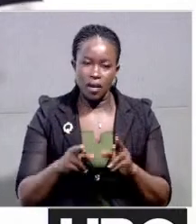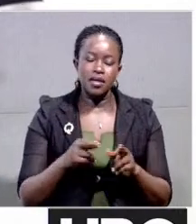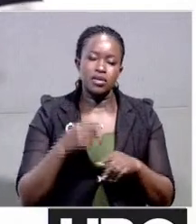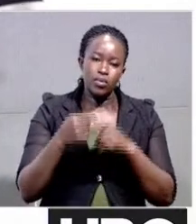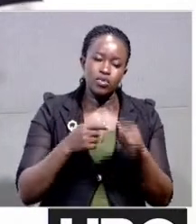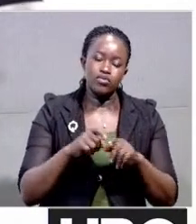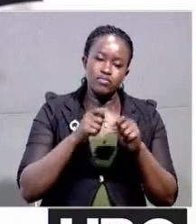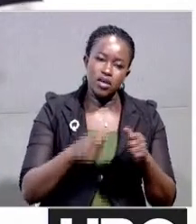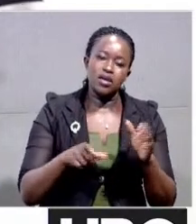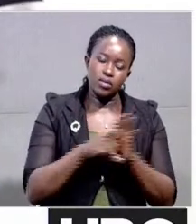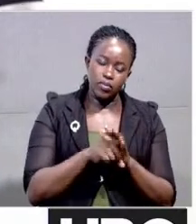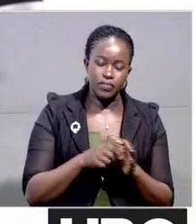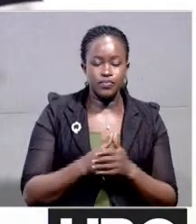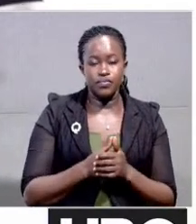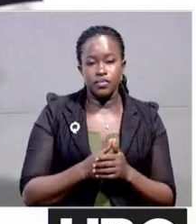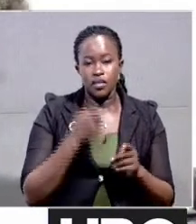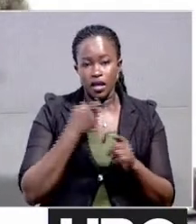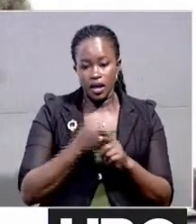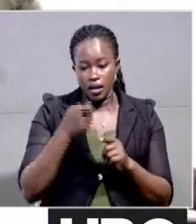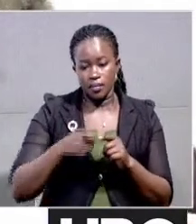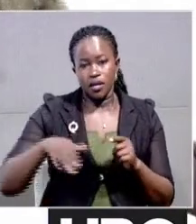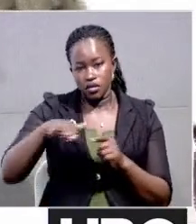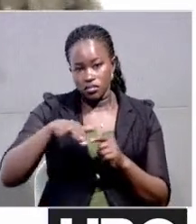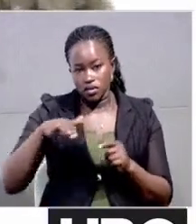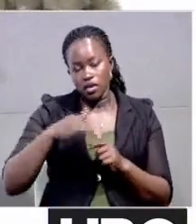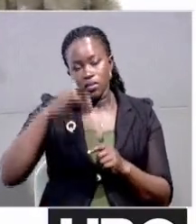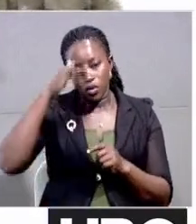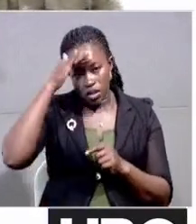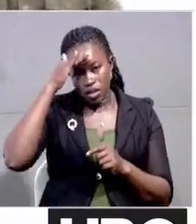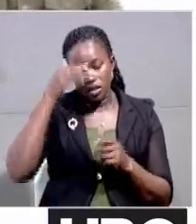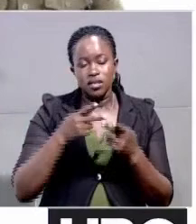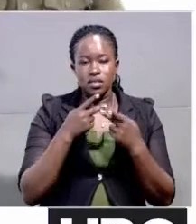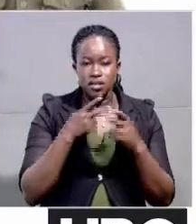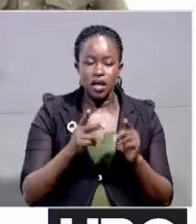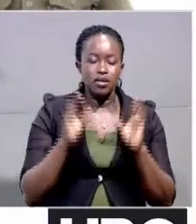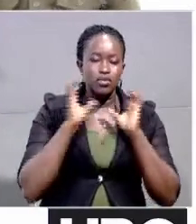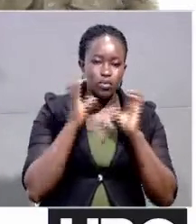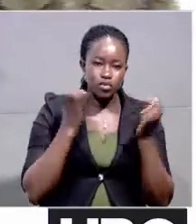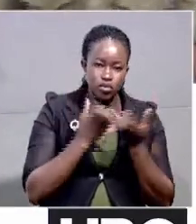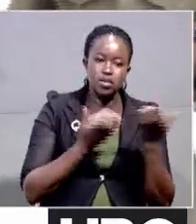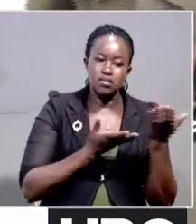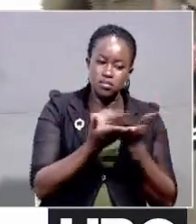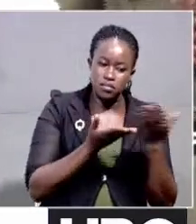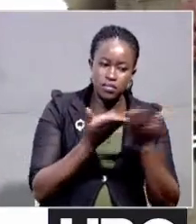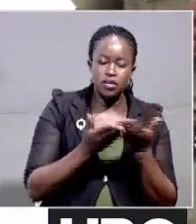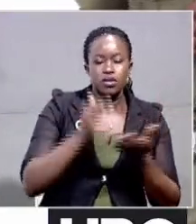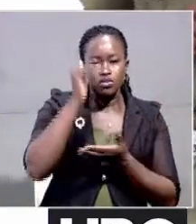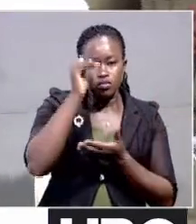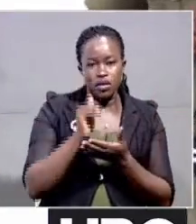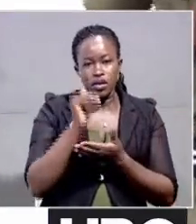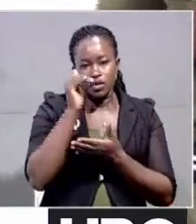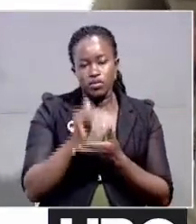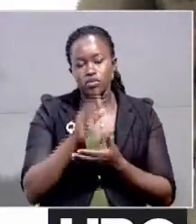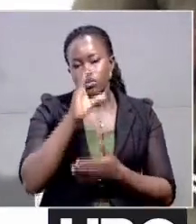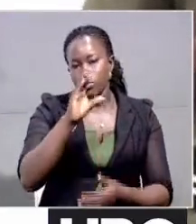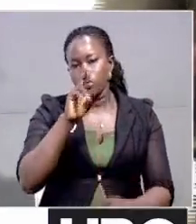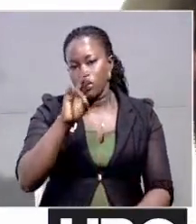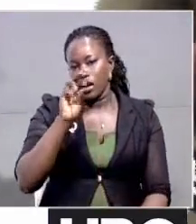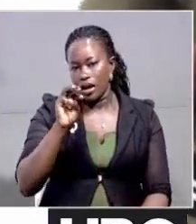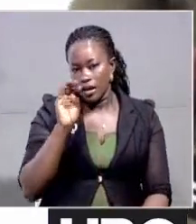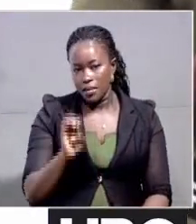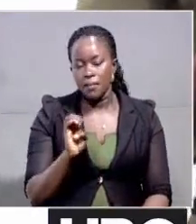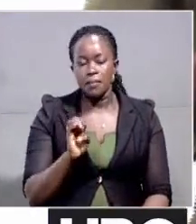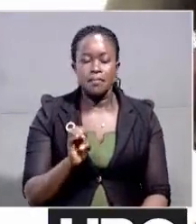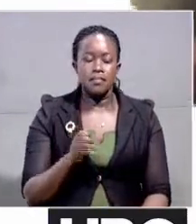But in Kampala Metropolitan, police have started the community engagement to reduce the escalating crime rate in